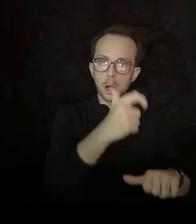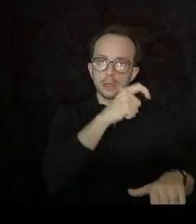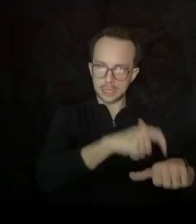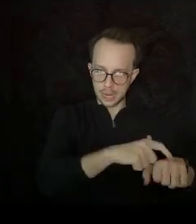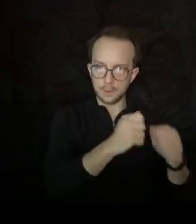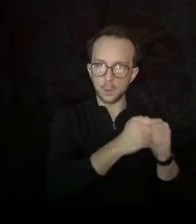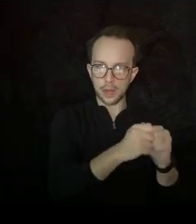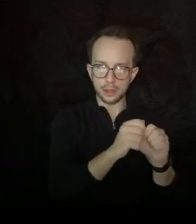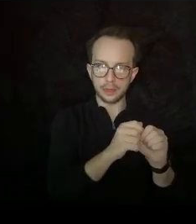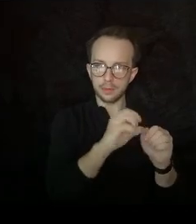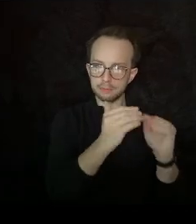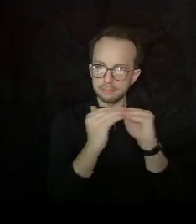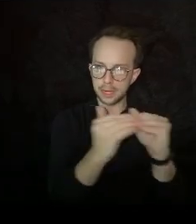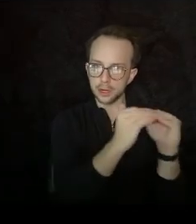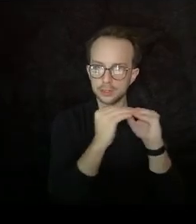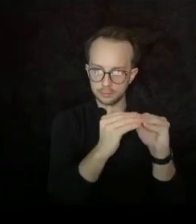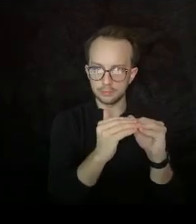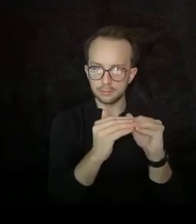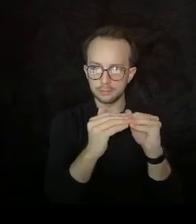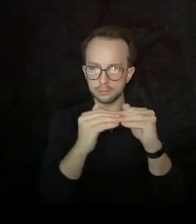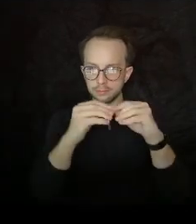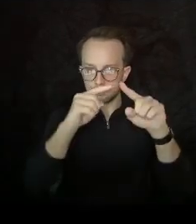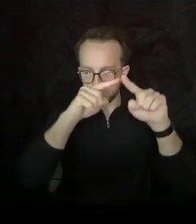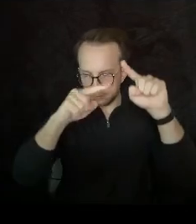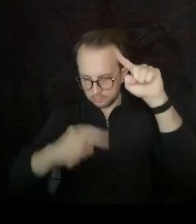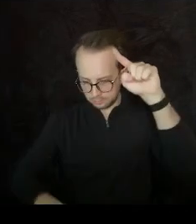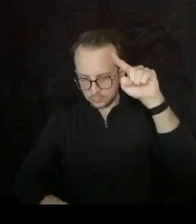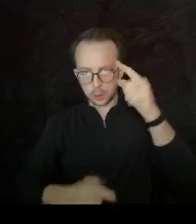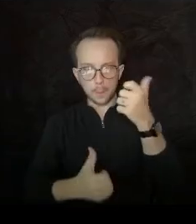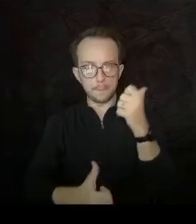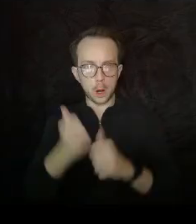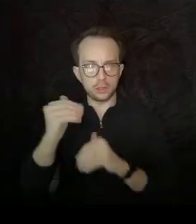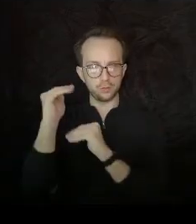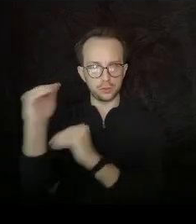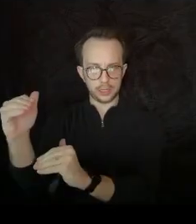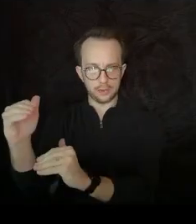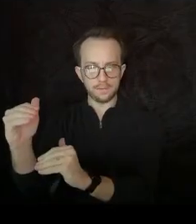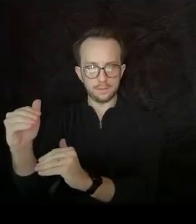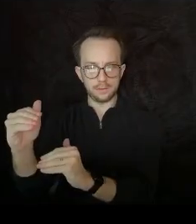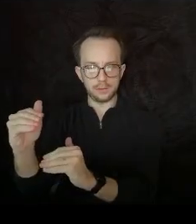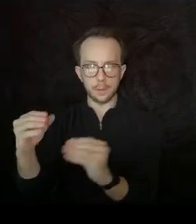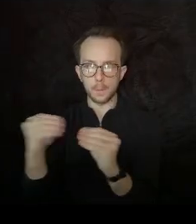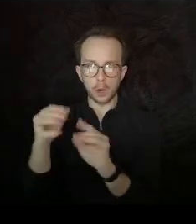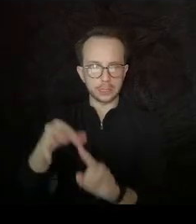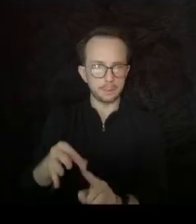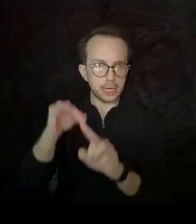education, to most restrictive, which are more specialized settings.